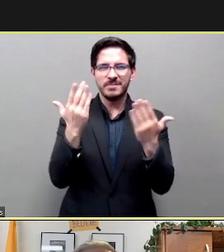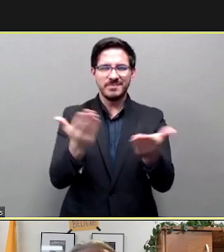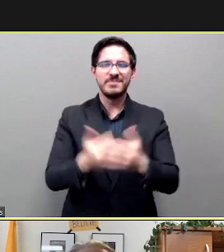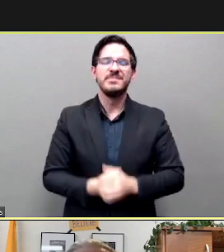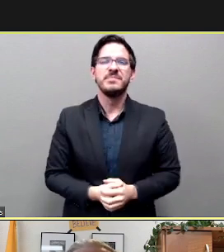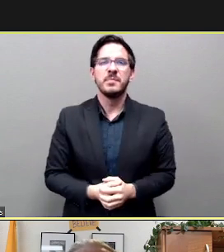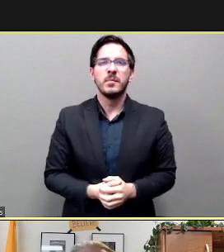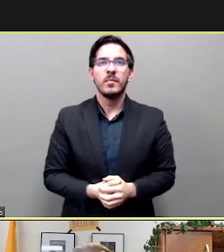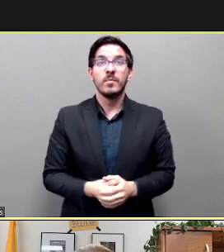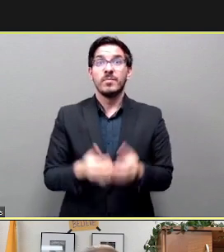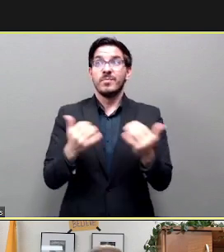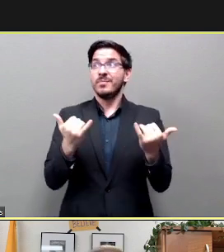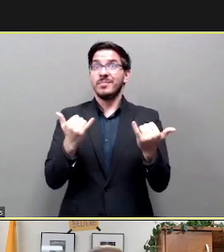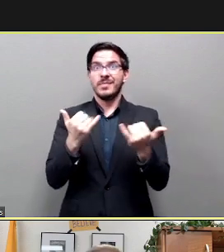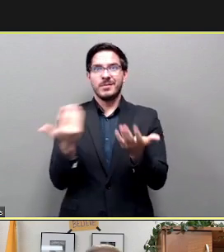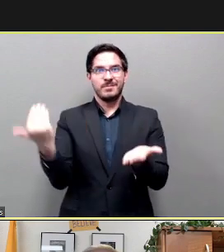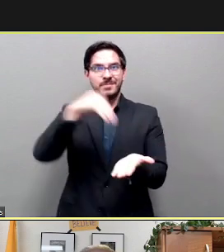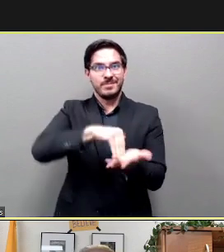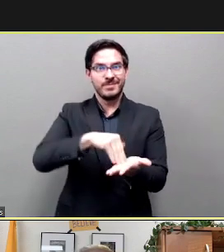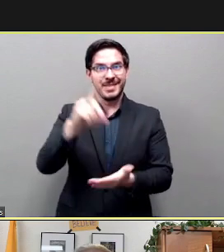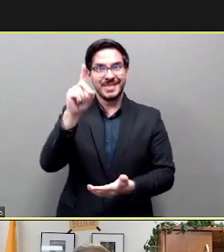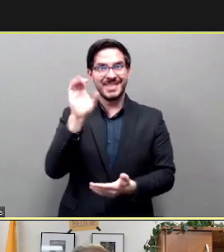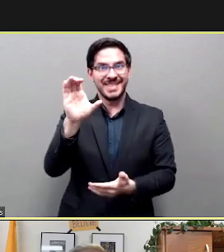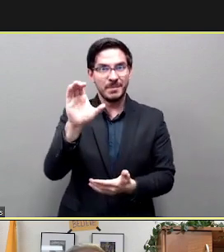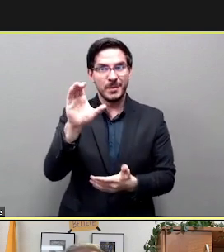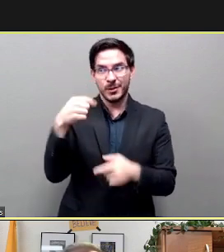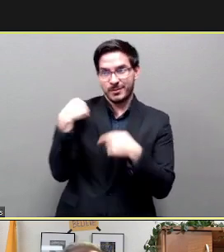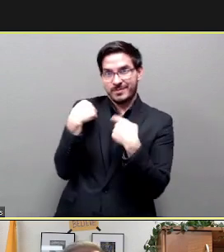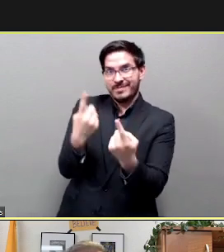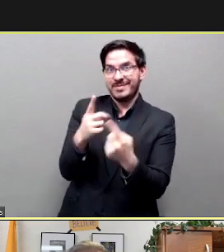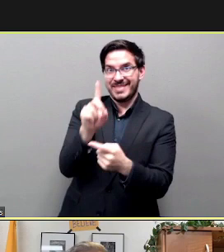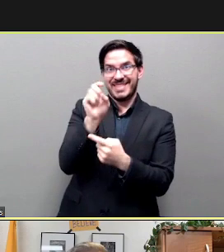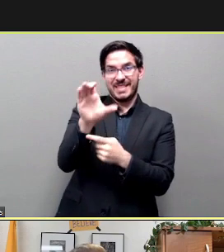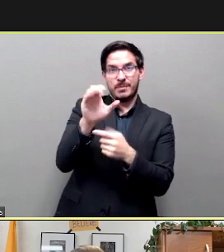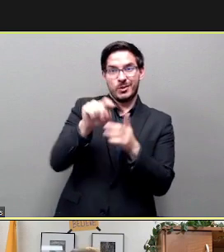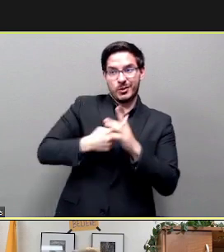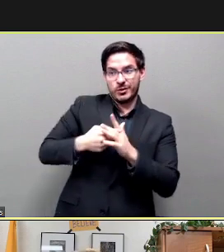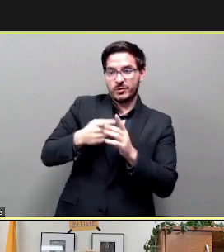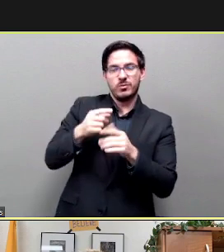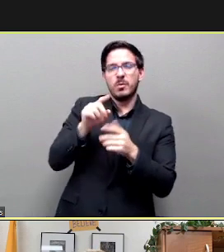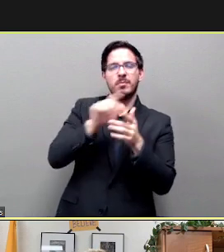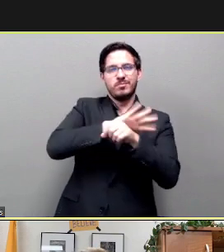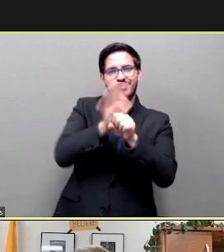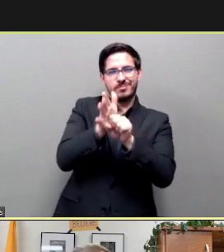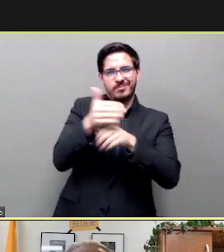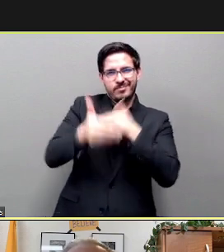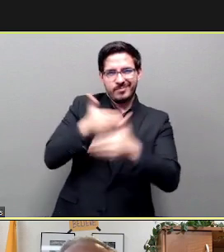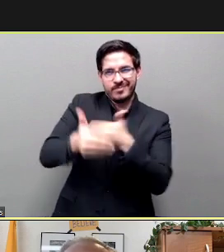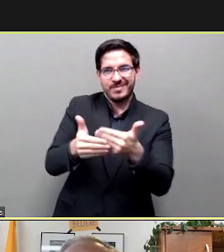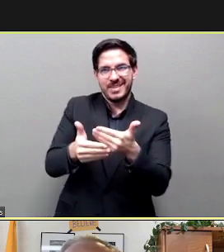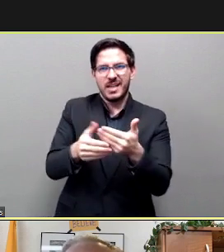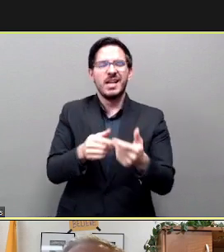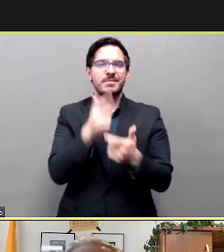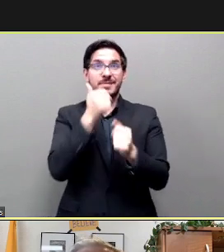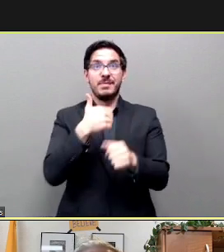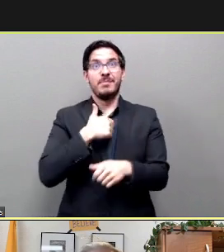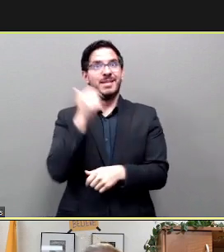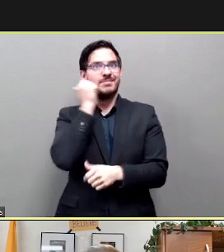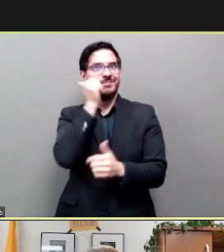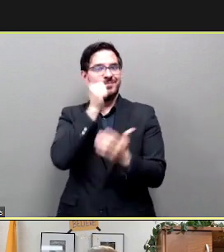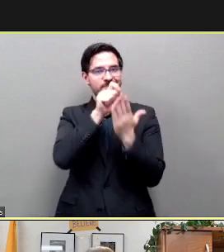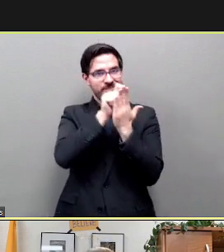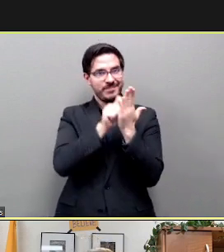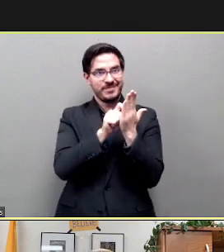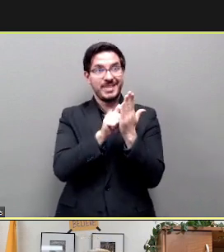another December since the beginning of the pandemic. Interestingly, I keep track in my daily journal. Monday was